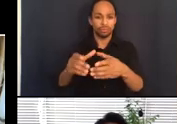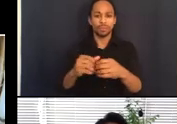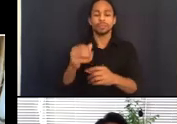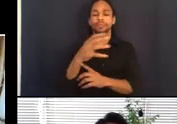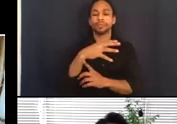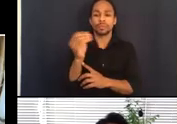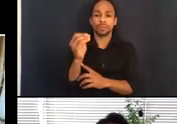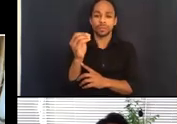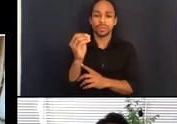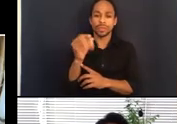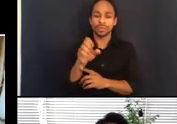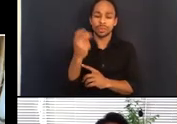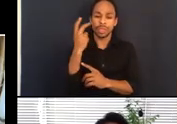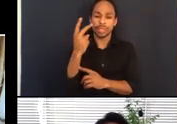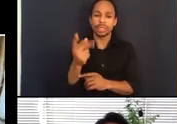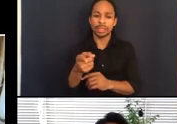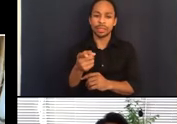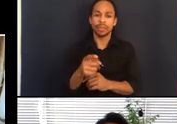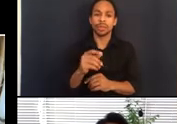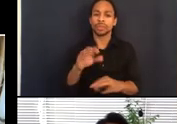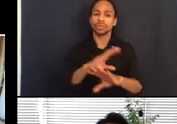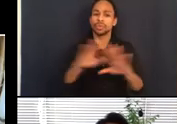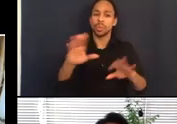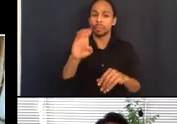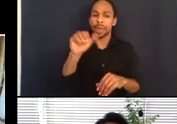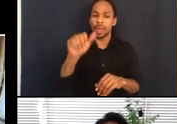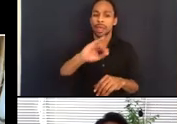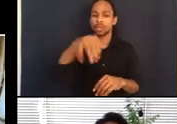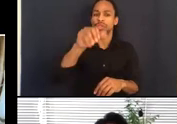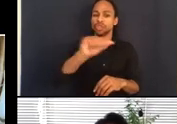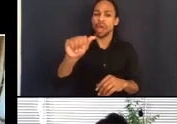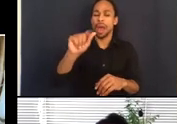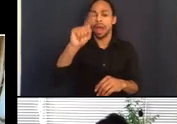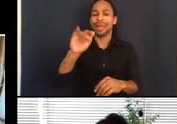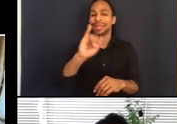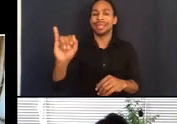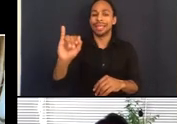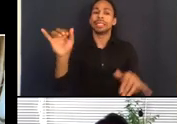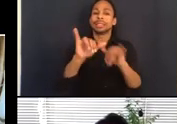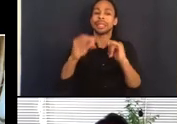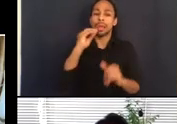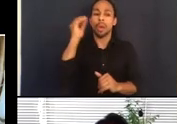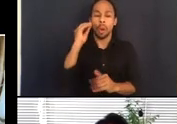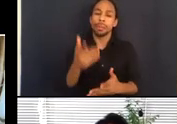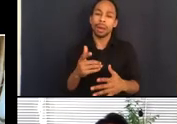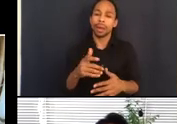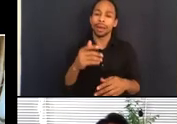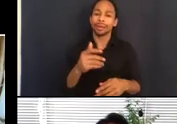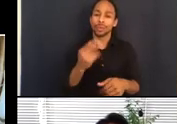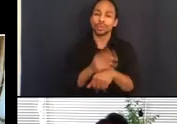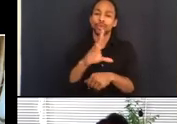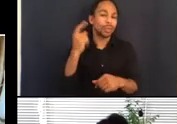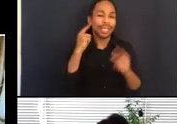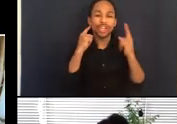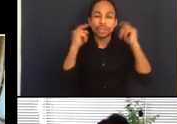be a Ja'i, stay home," but basically means like, please listen, and have those ears to listen. The